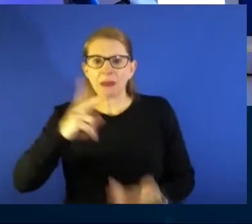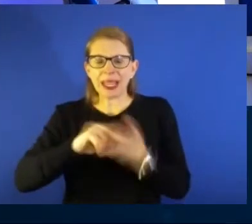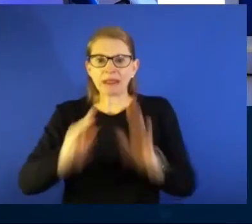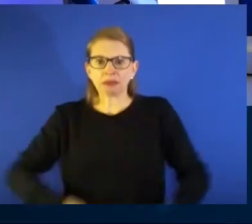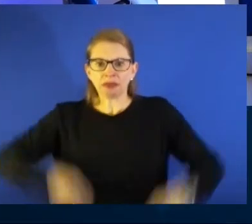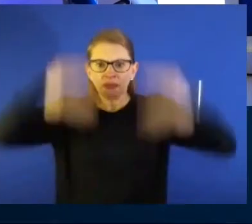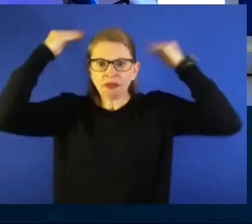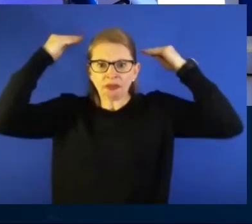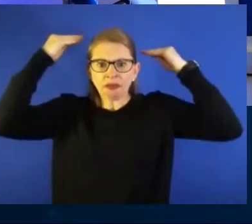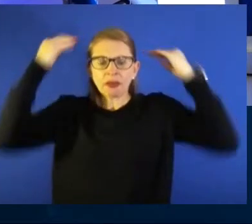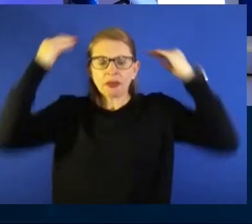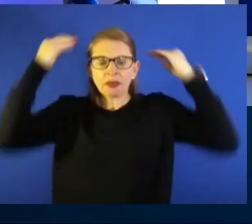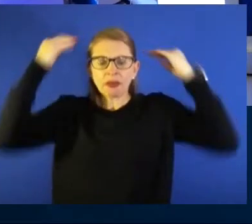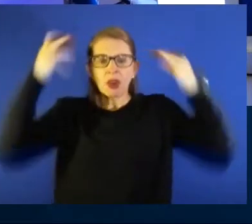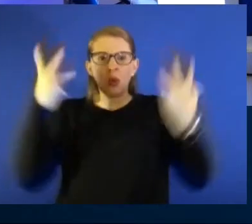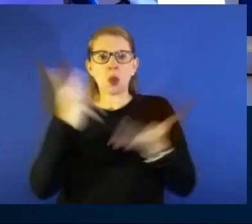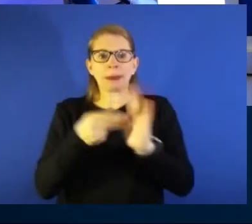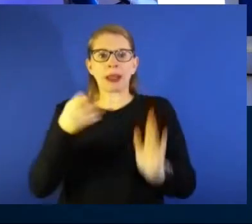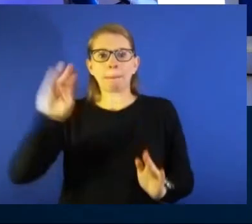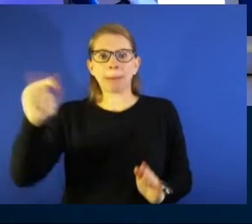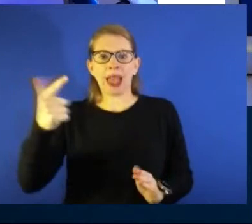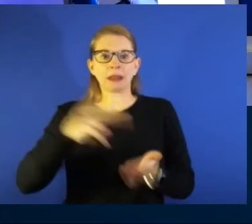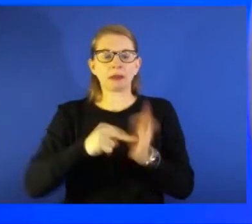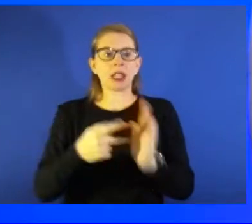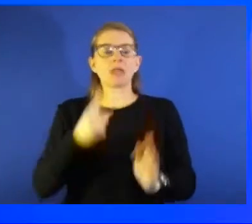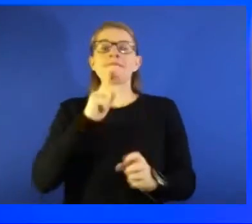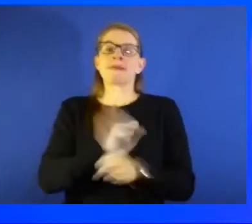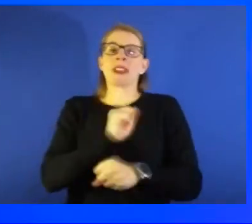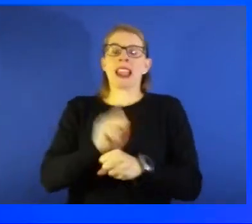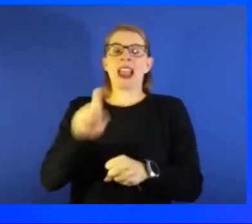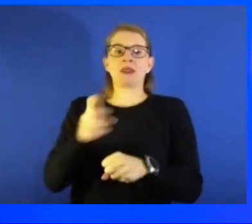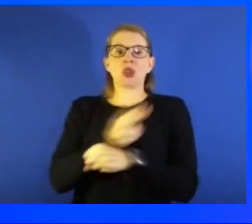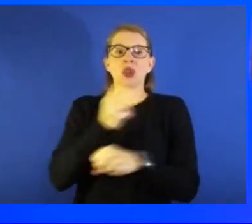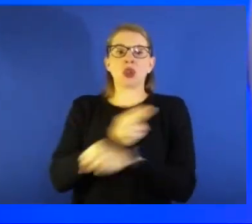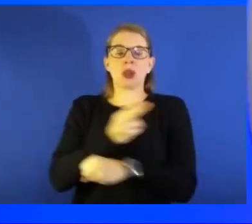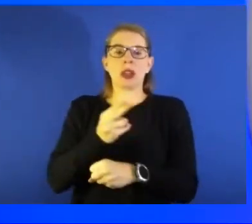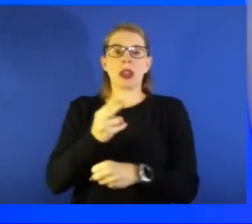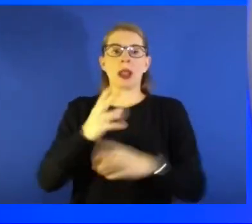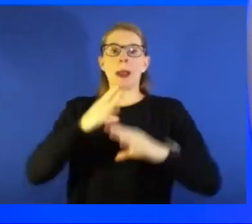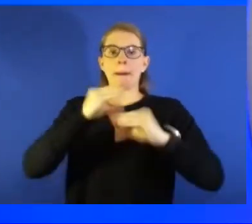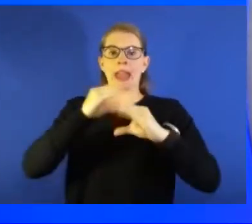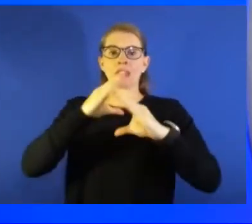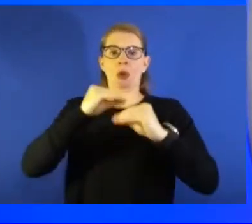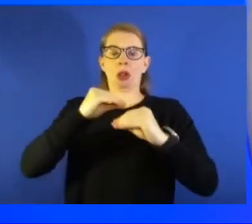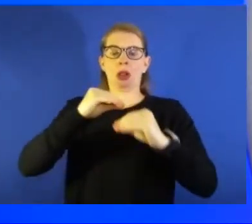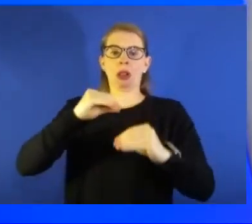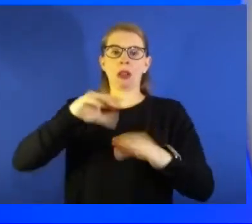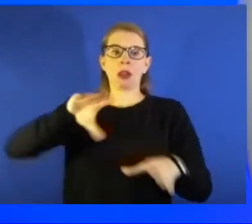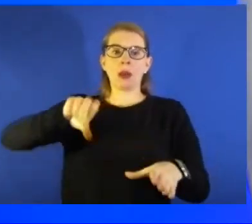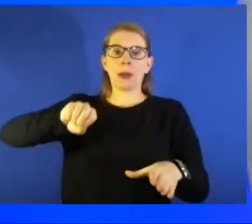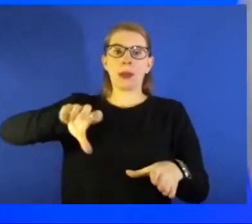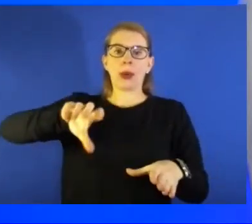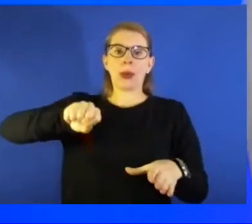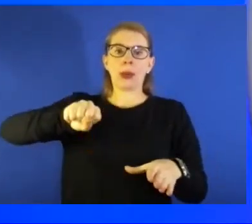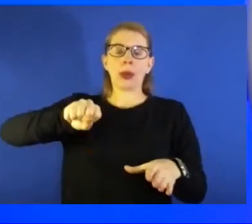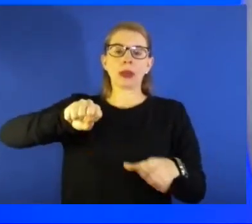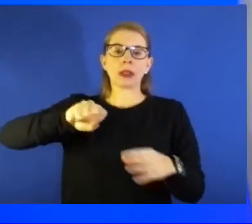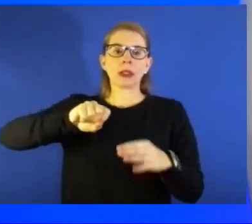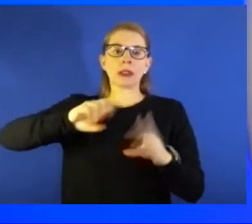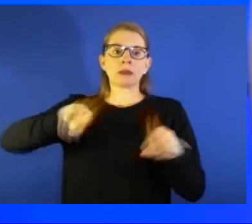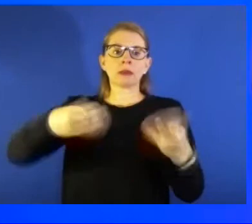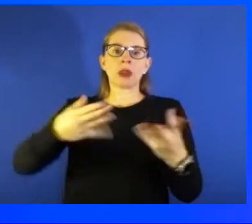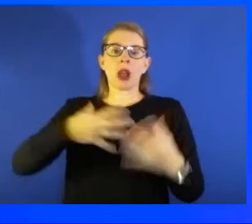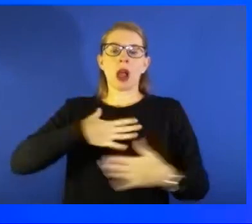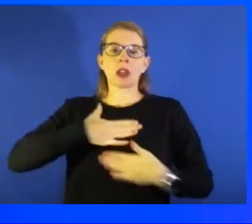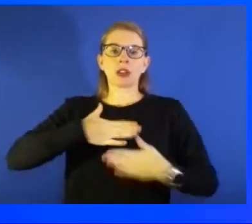just we actually have to use a manual bag the patient and give them oxygen. Yeah. And because the